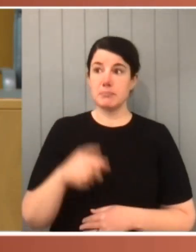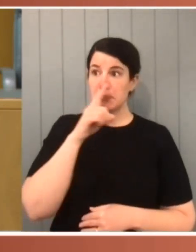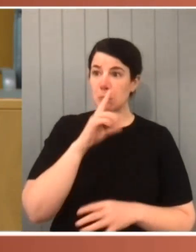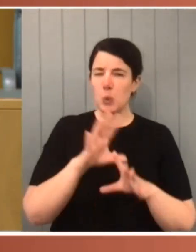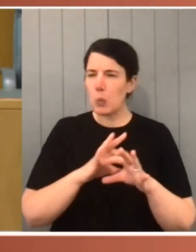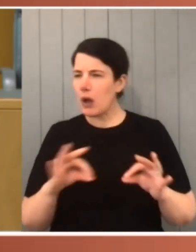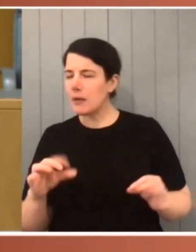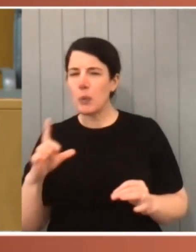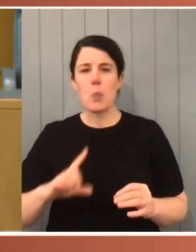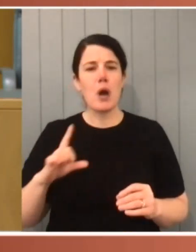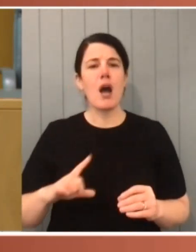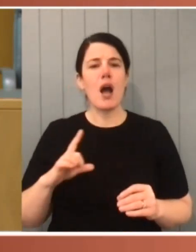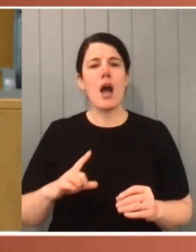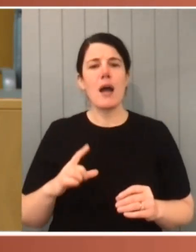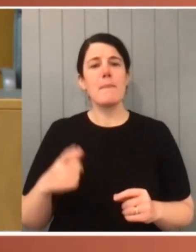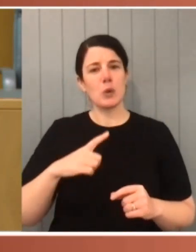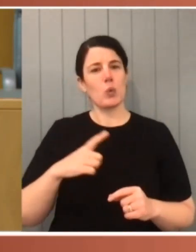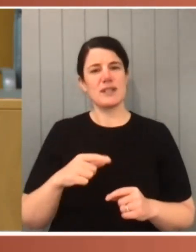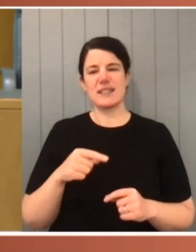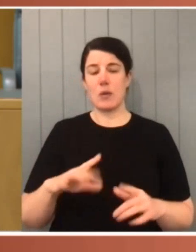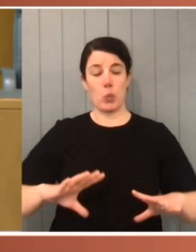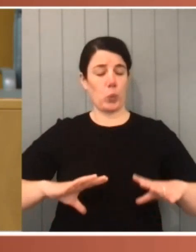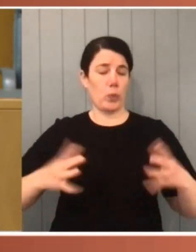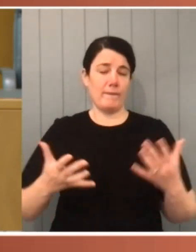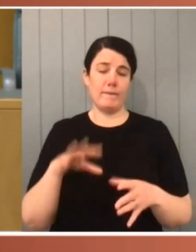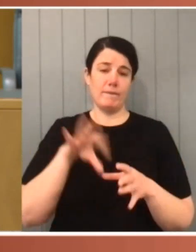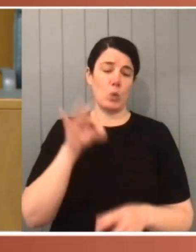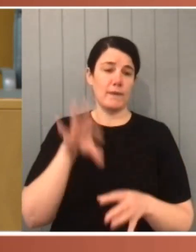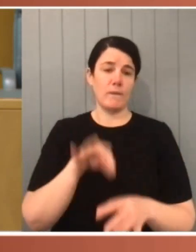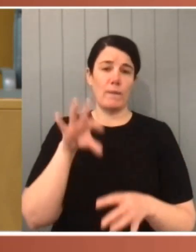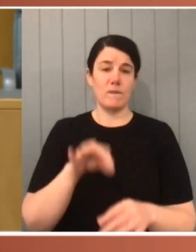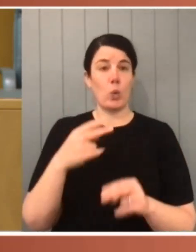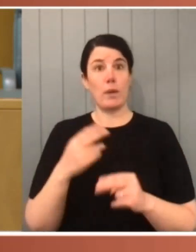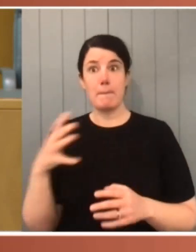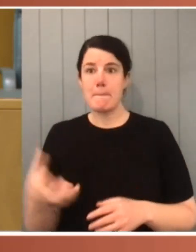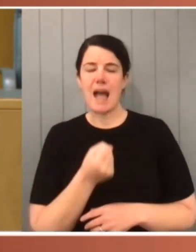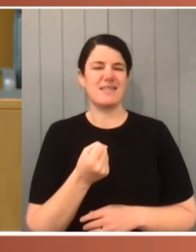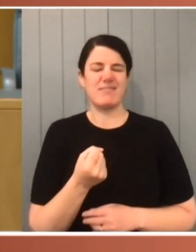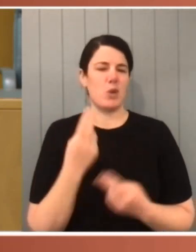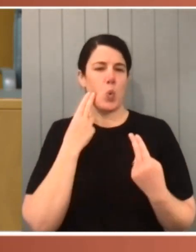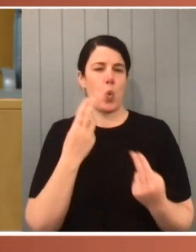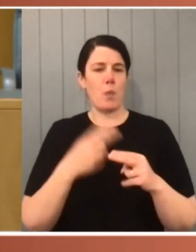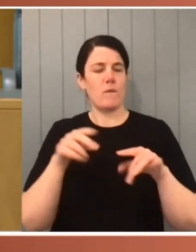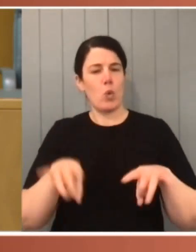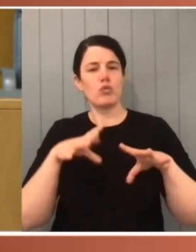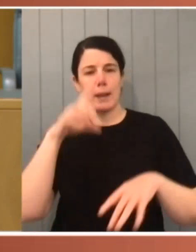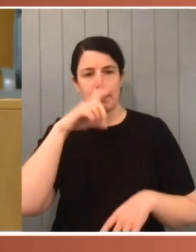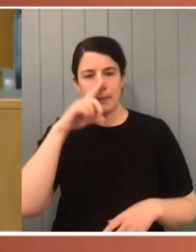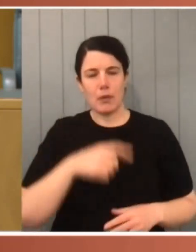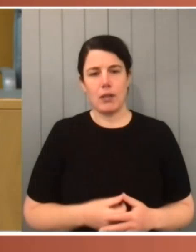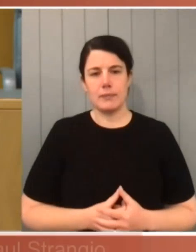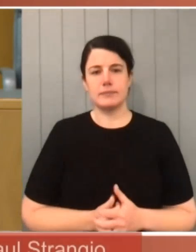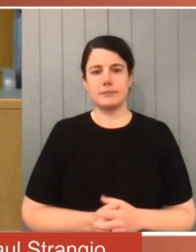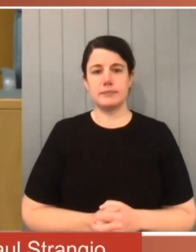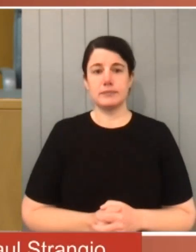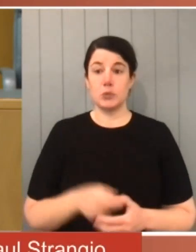fact that the practice is second nature after 100 years. Habituated to being compelled to participate